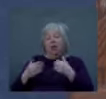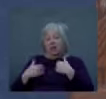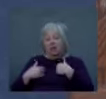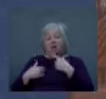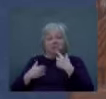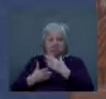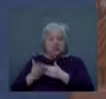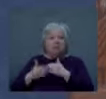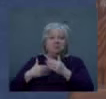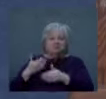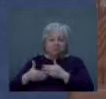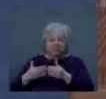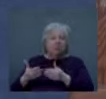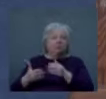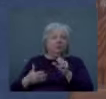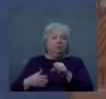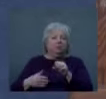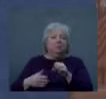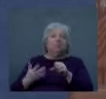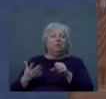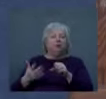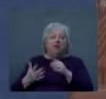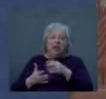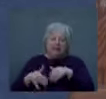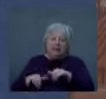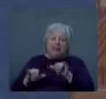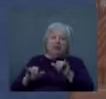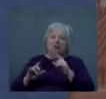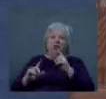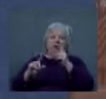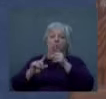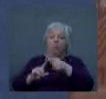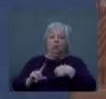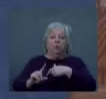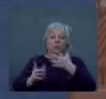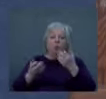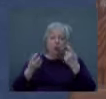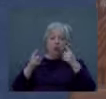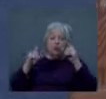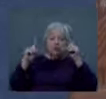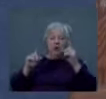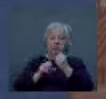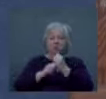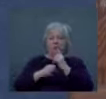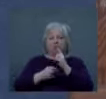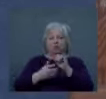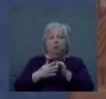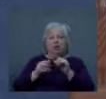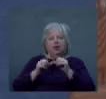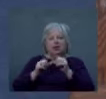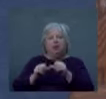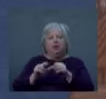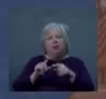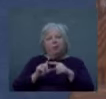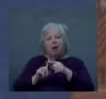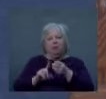While there has been progress made, there are still goals to achieve to ensure the continued positive growth in this part of our